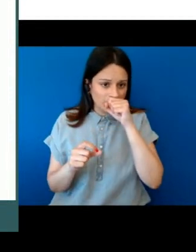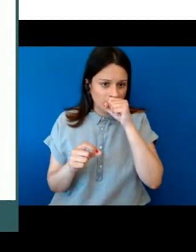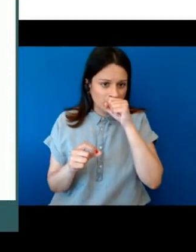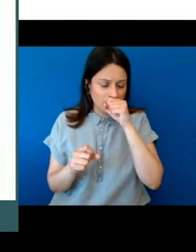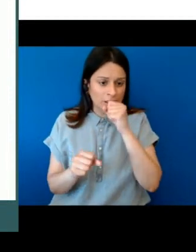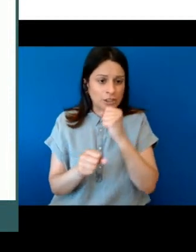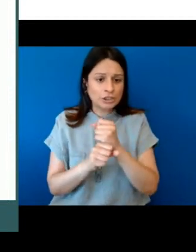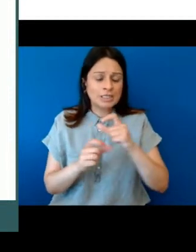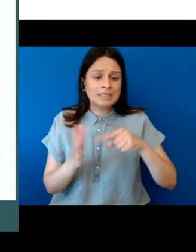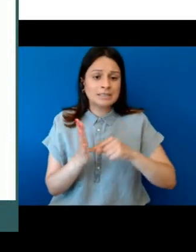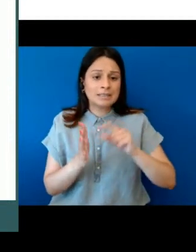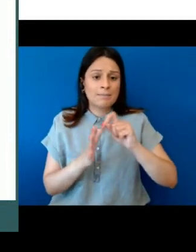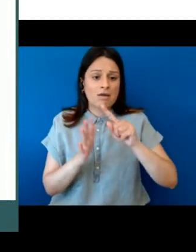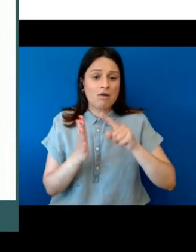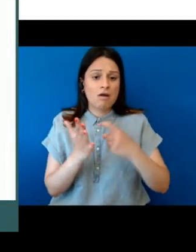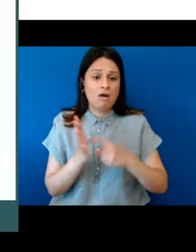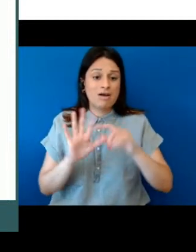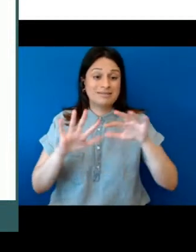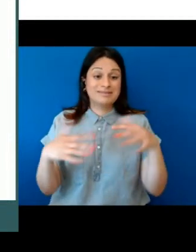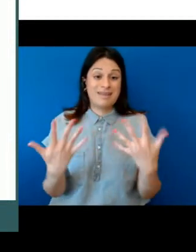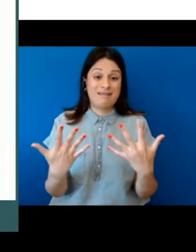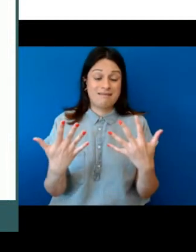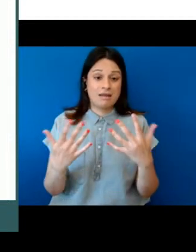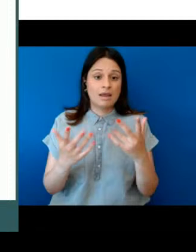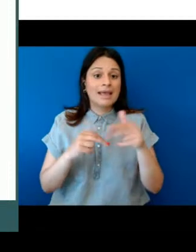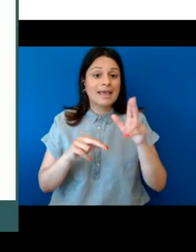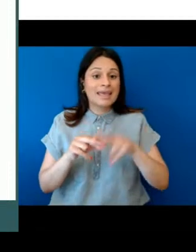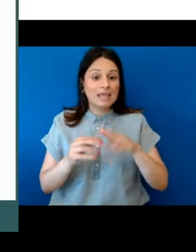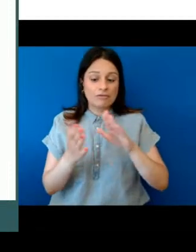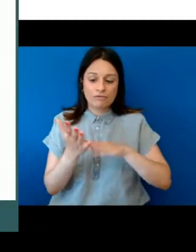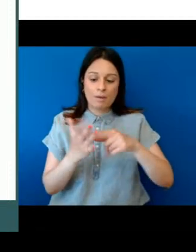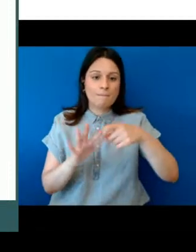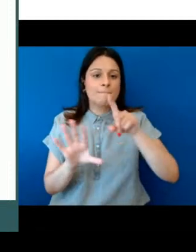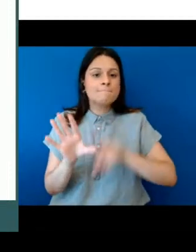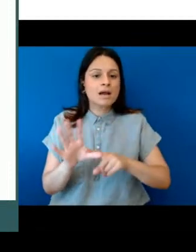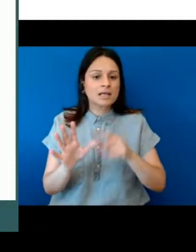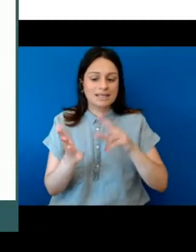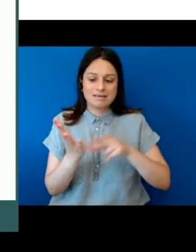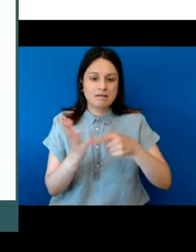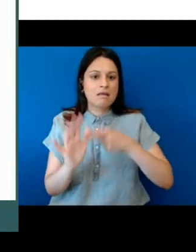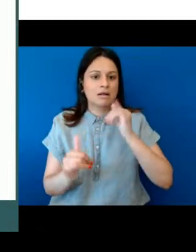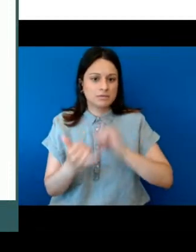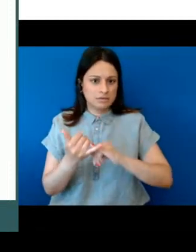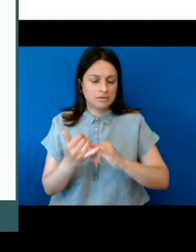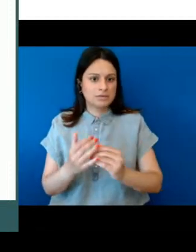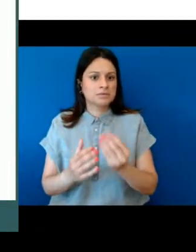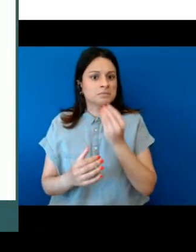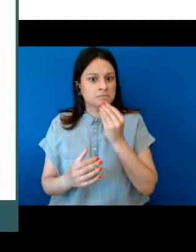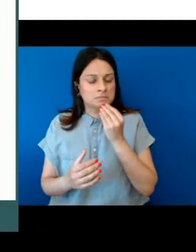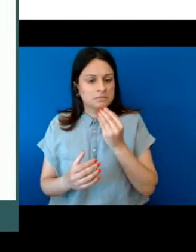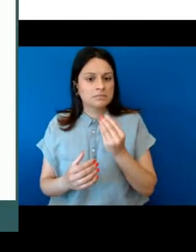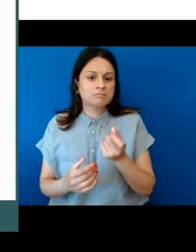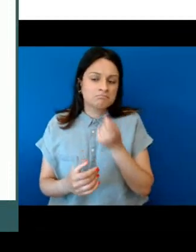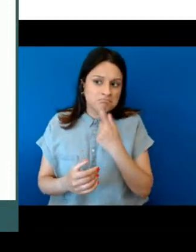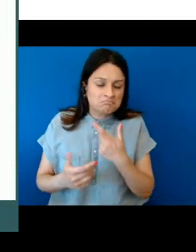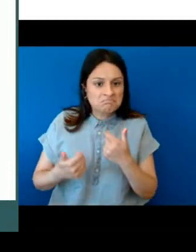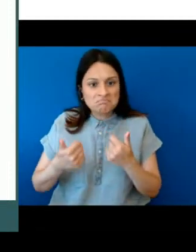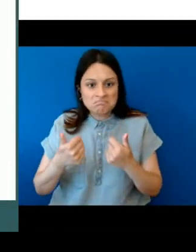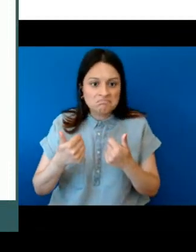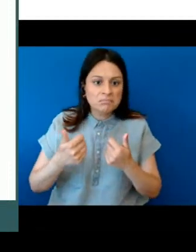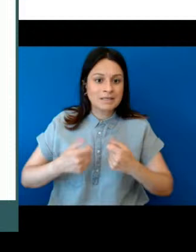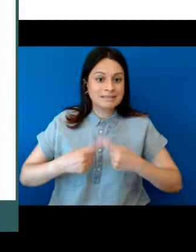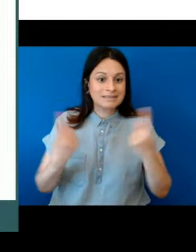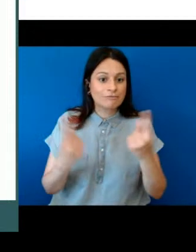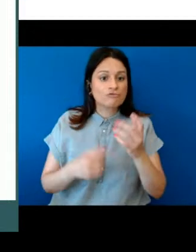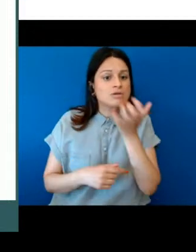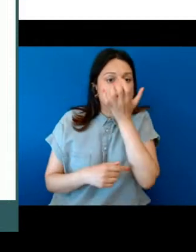For example, if you ate monkey nuts, for example, which is very different to nut allergy, which will